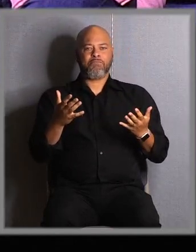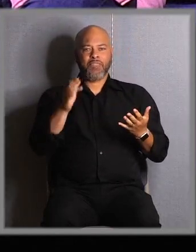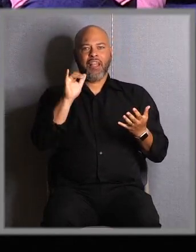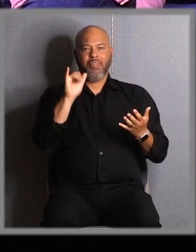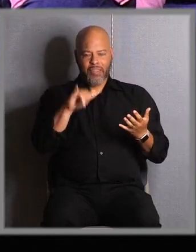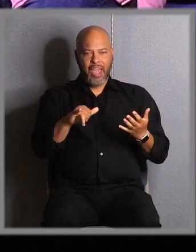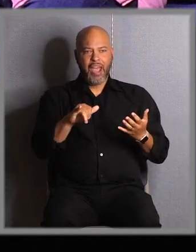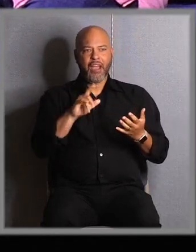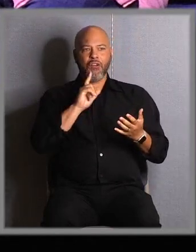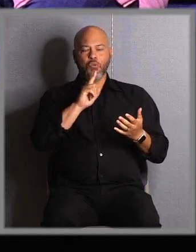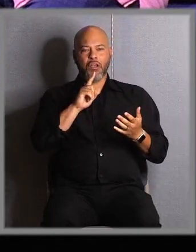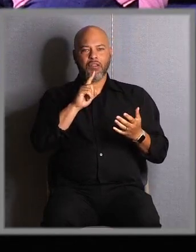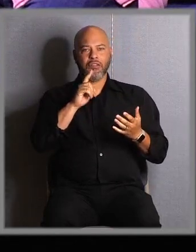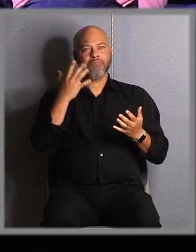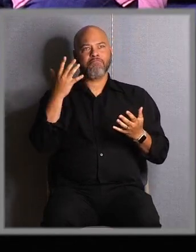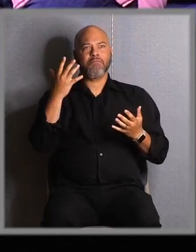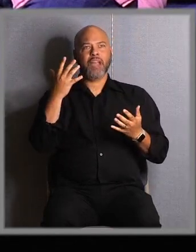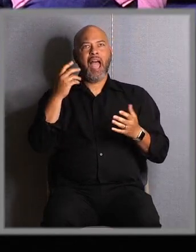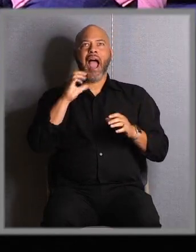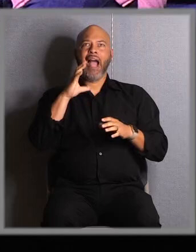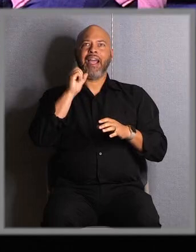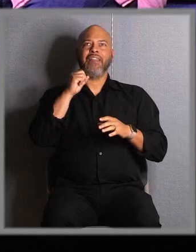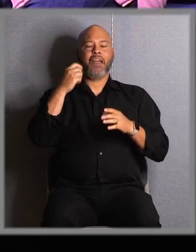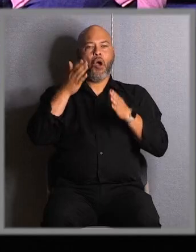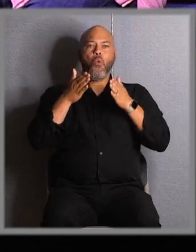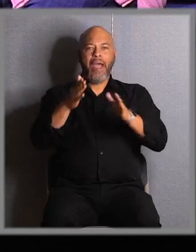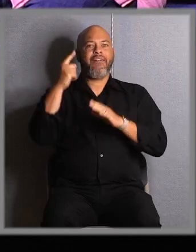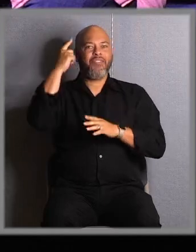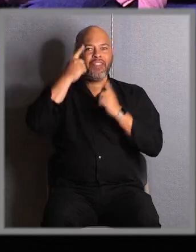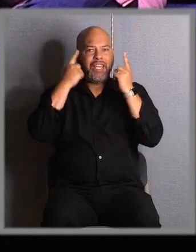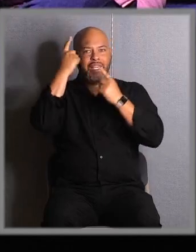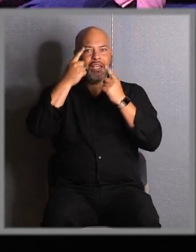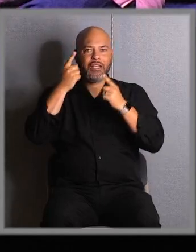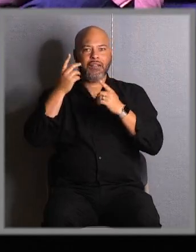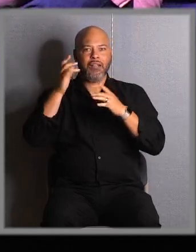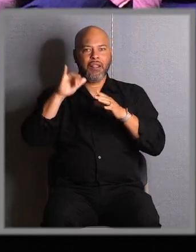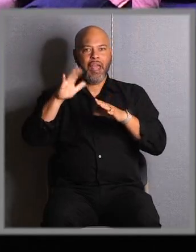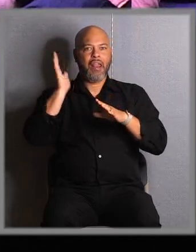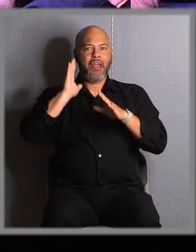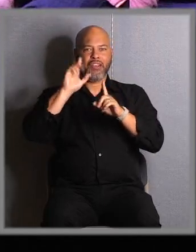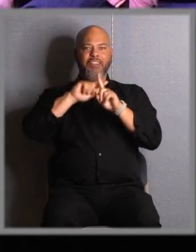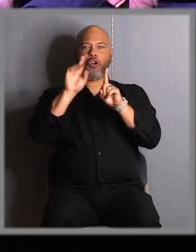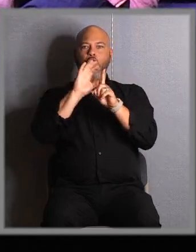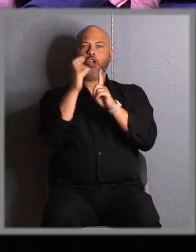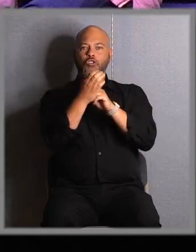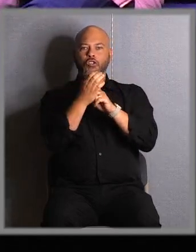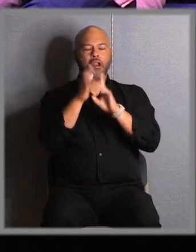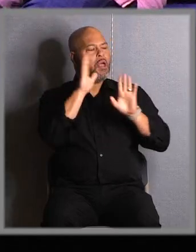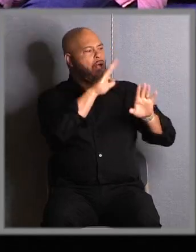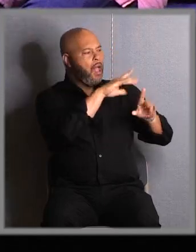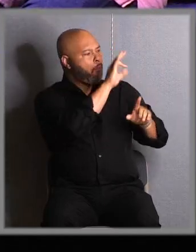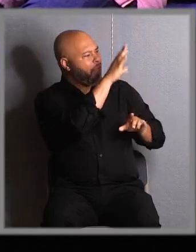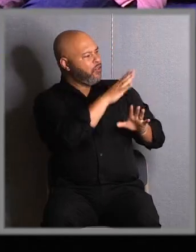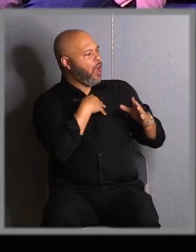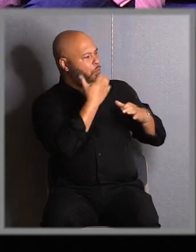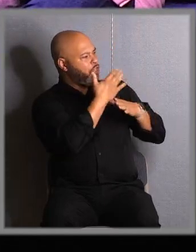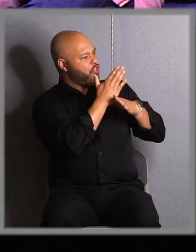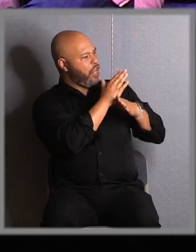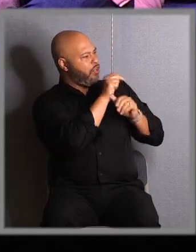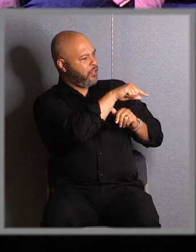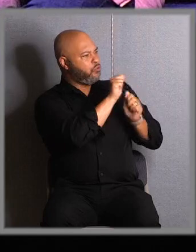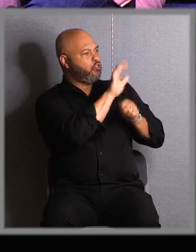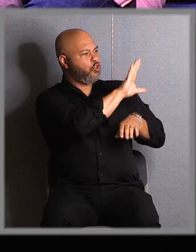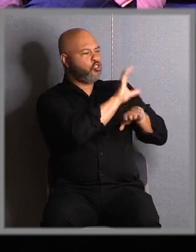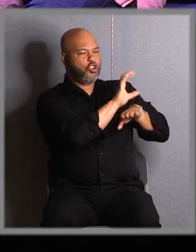But that was a mindset. I mean, would that be the right word? Well, Pastor Larry, I want to share this with Hilldale, is that